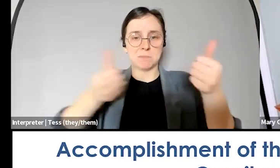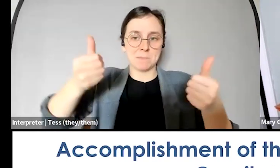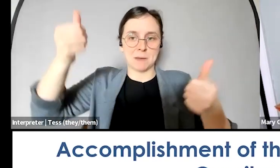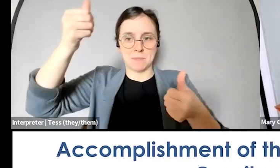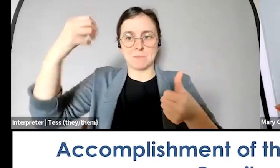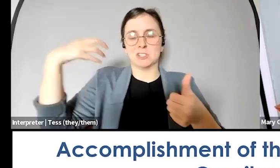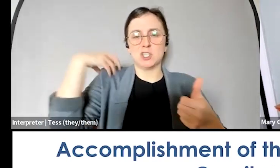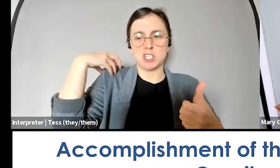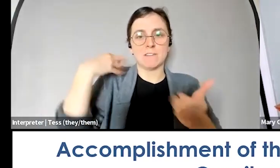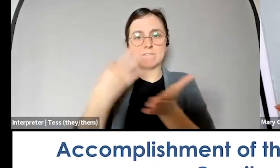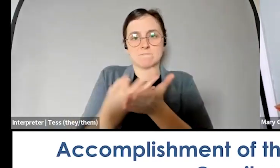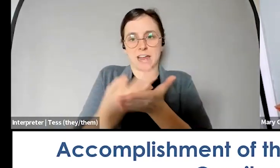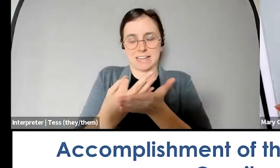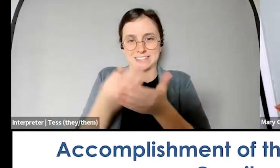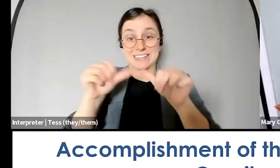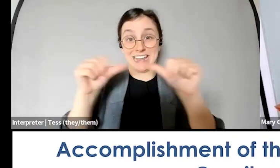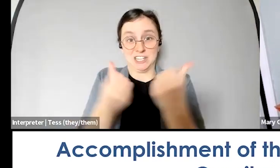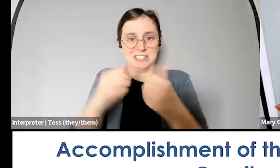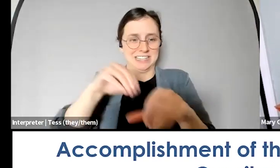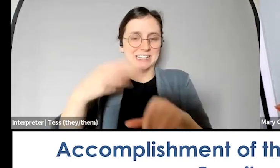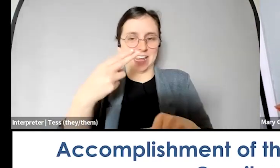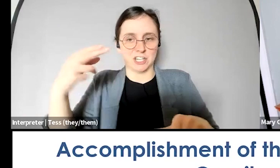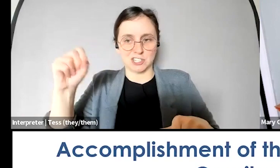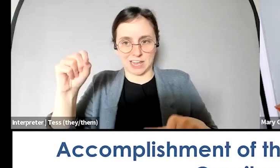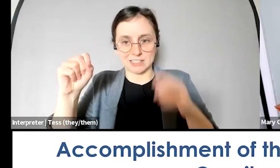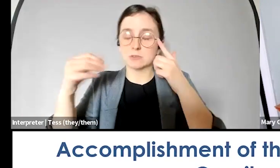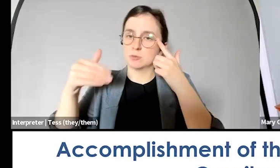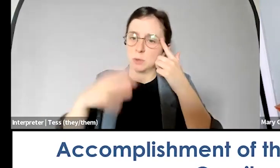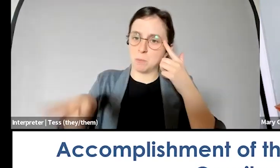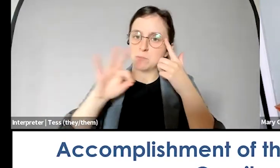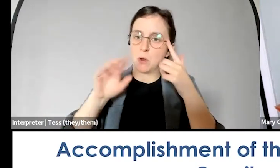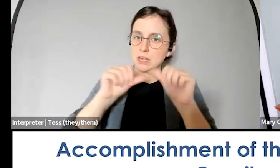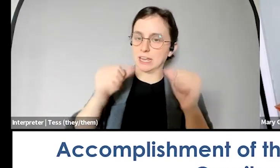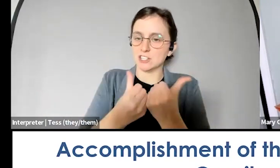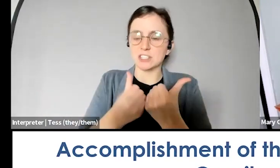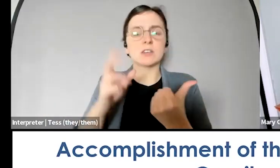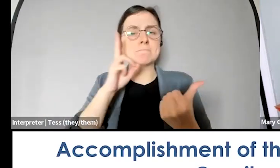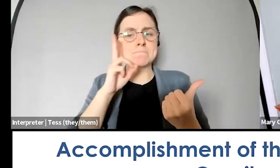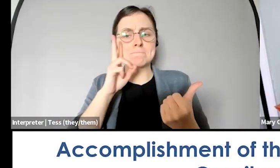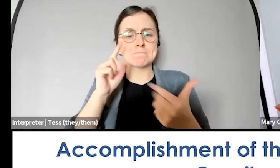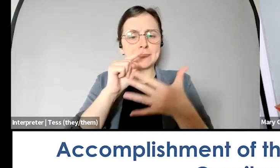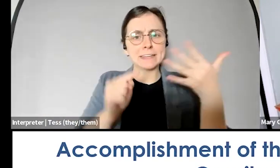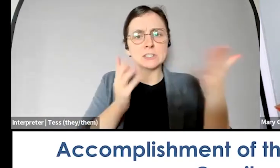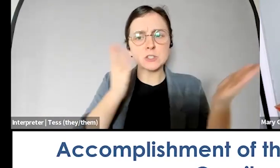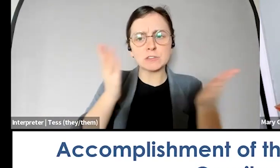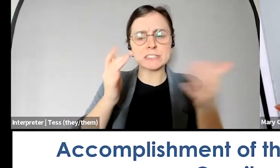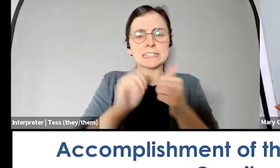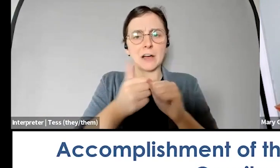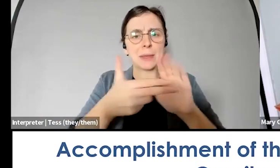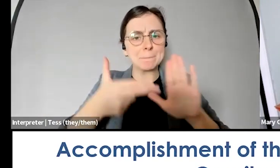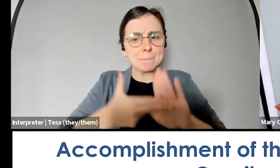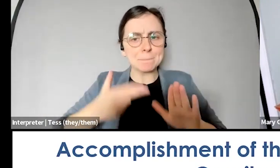HHS. So very important agency, and we'll be looking to see how they define these services. Next slide, please.